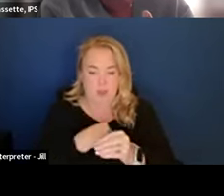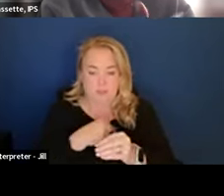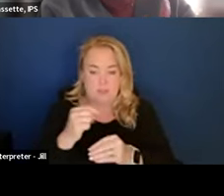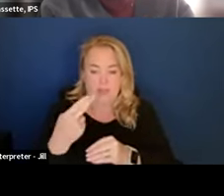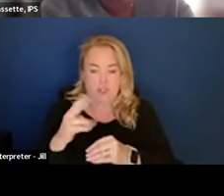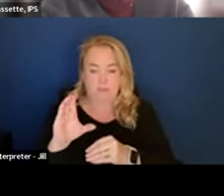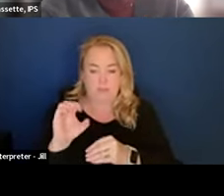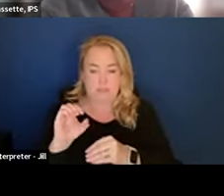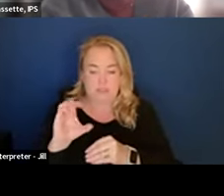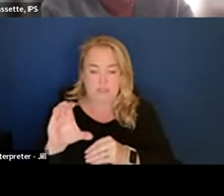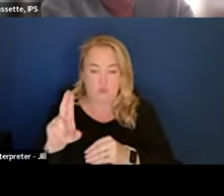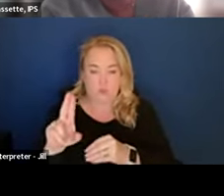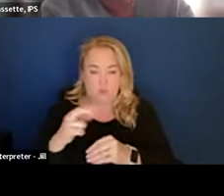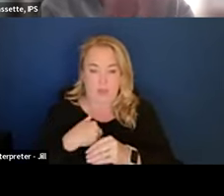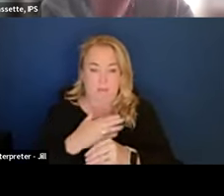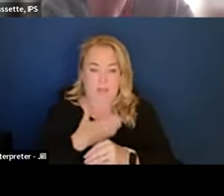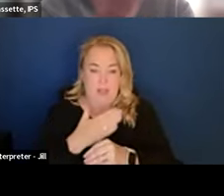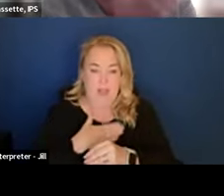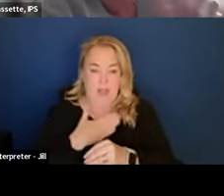HBCUs. And I'm glad that you,